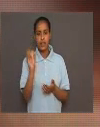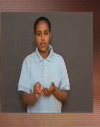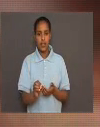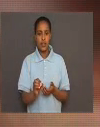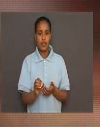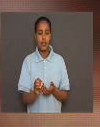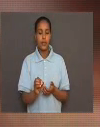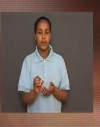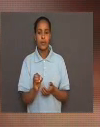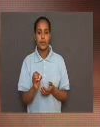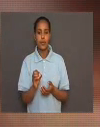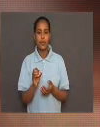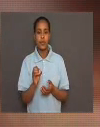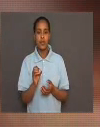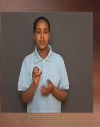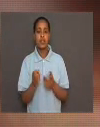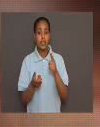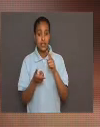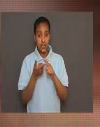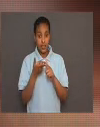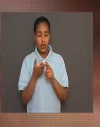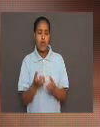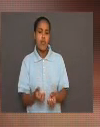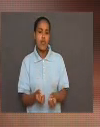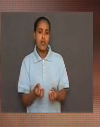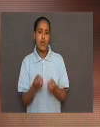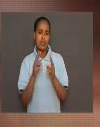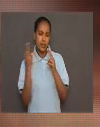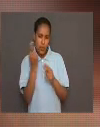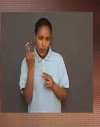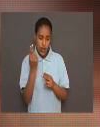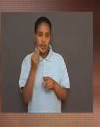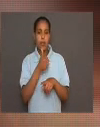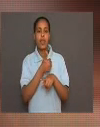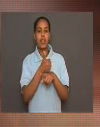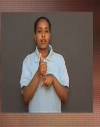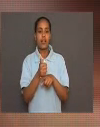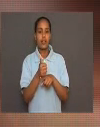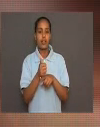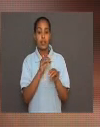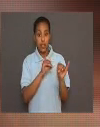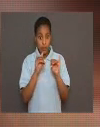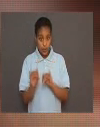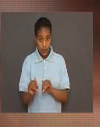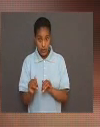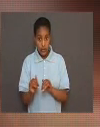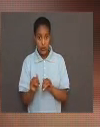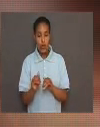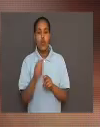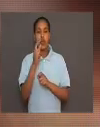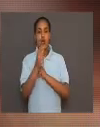8.3%, and it is the second most important metal in terms of